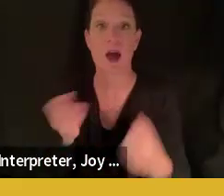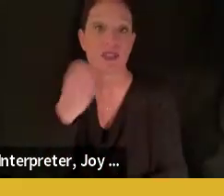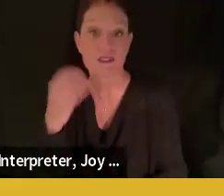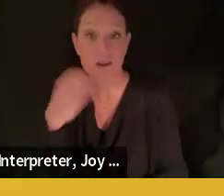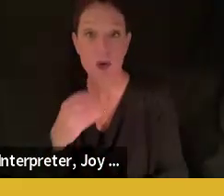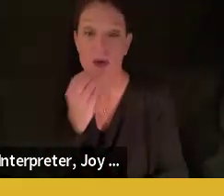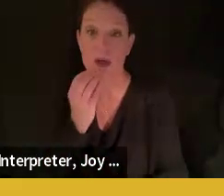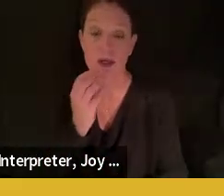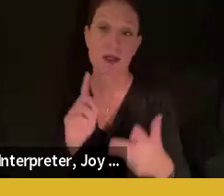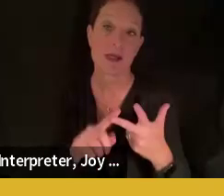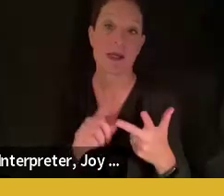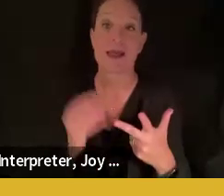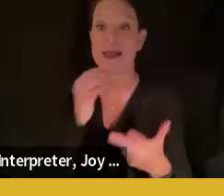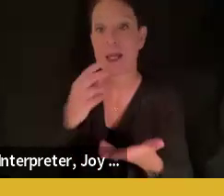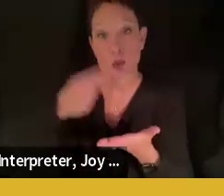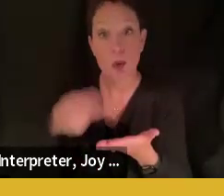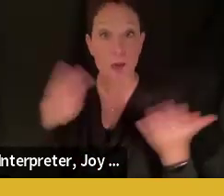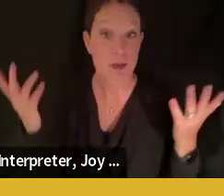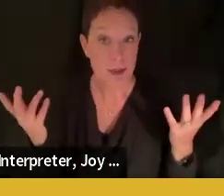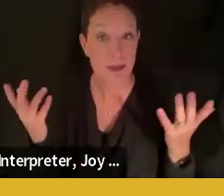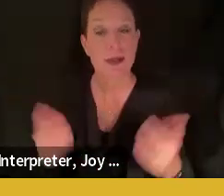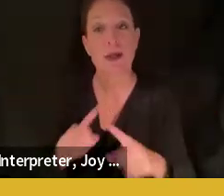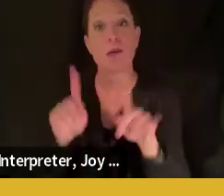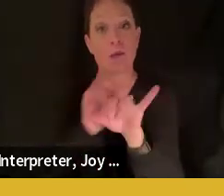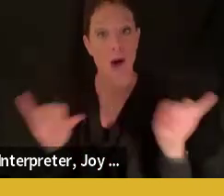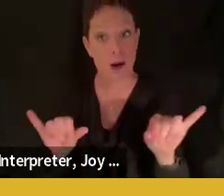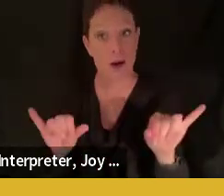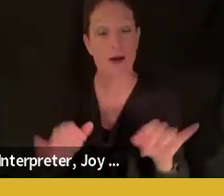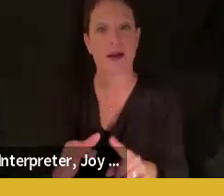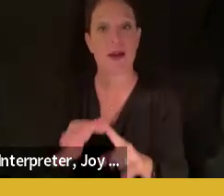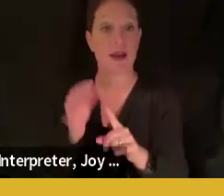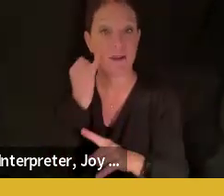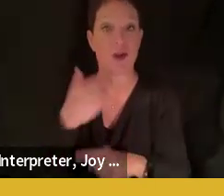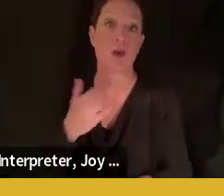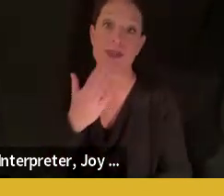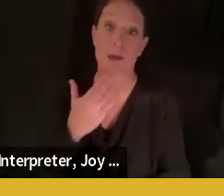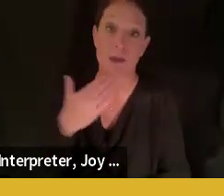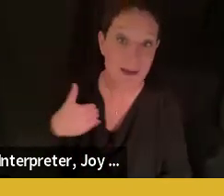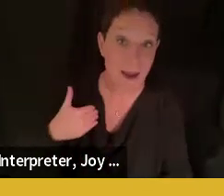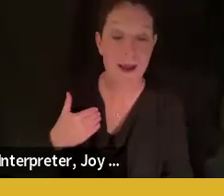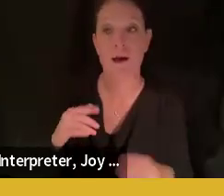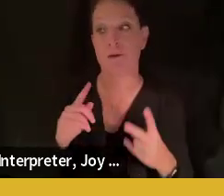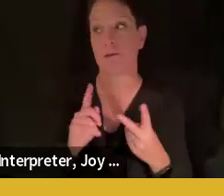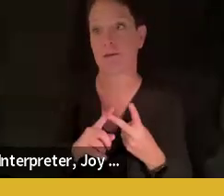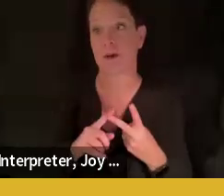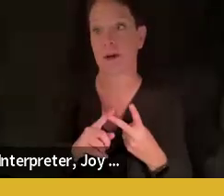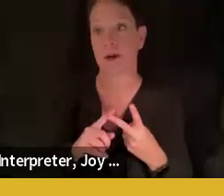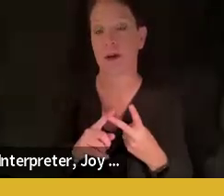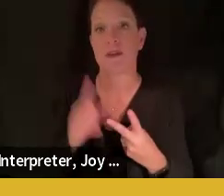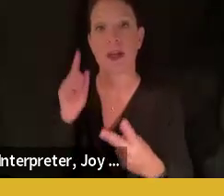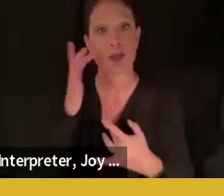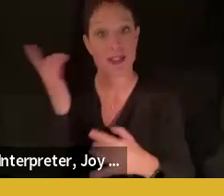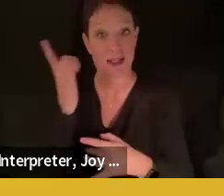and eat soup. But you want to make sure, especially if you have diabetes or something like that, that your sick